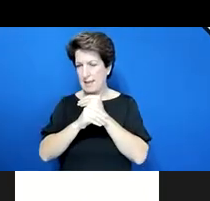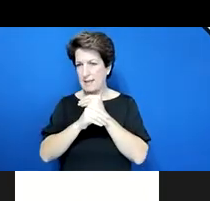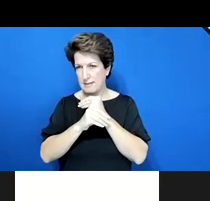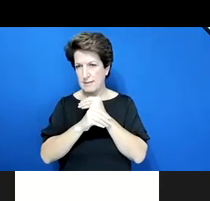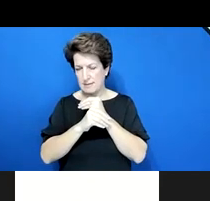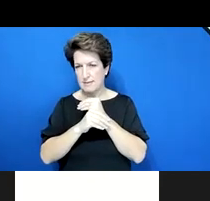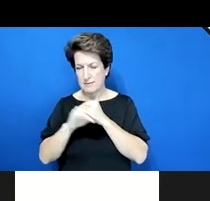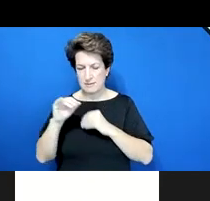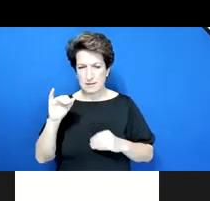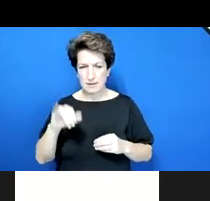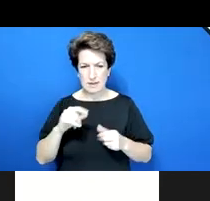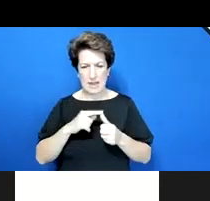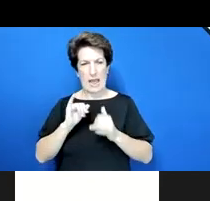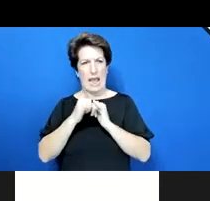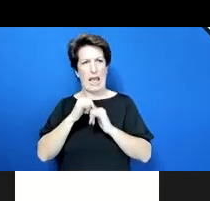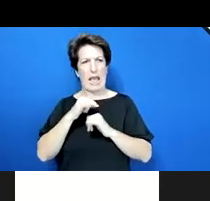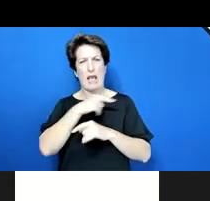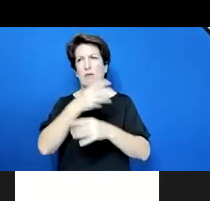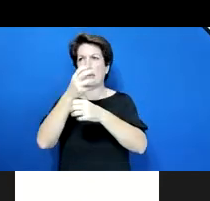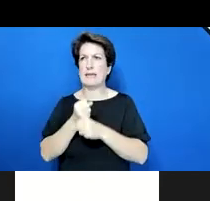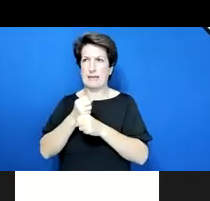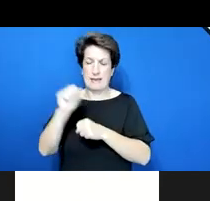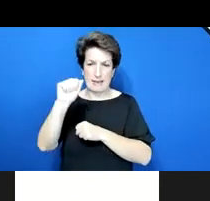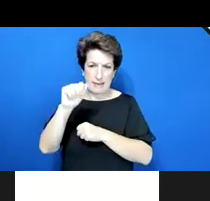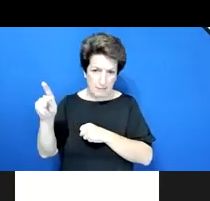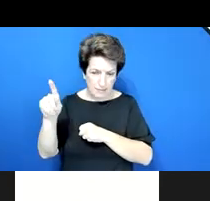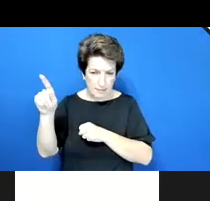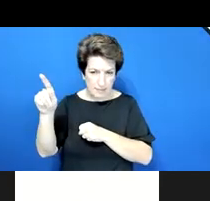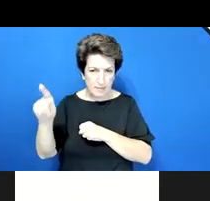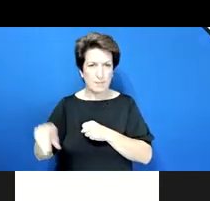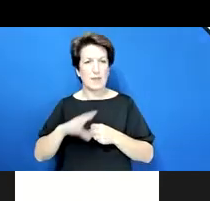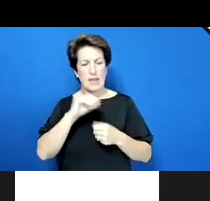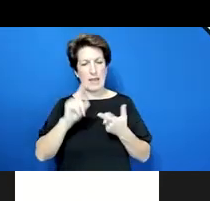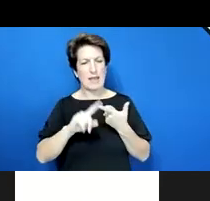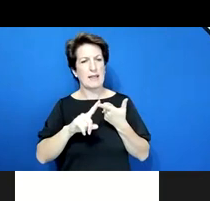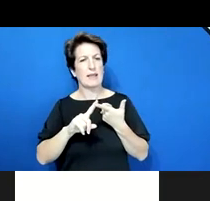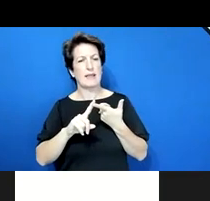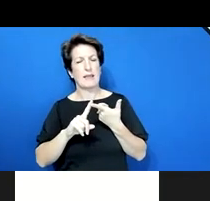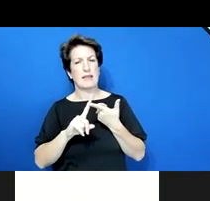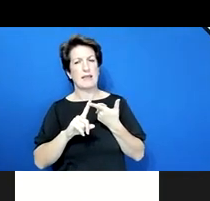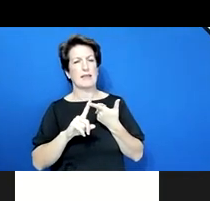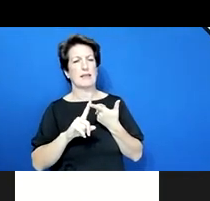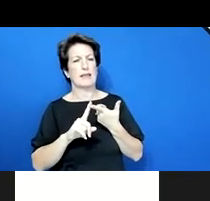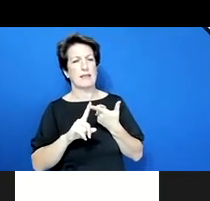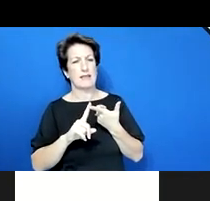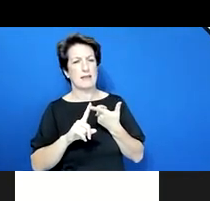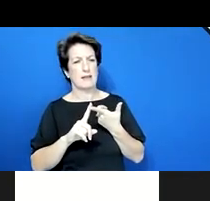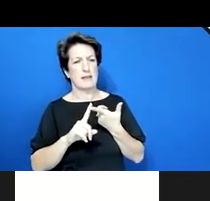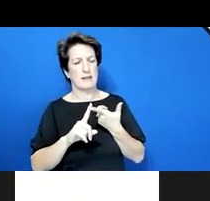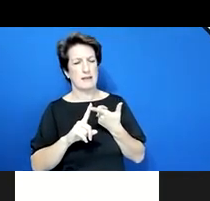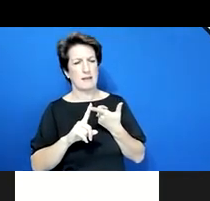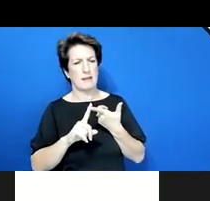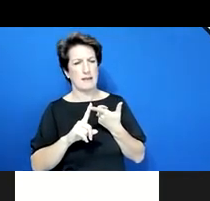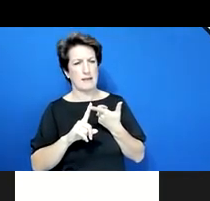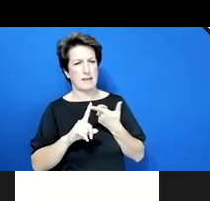how do we access it? And can a space that isn't required to require